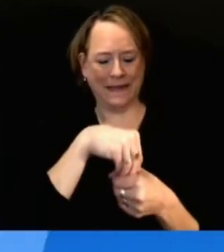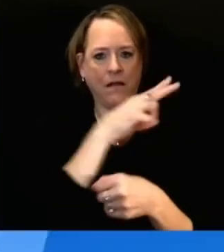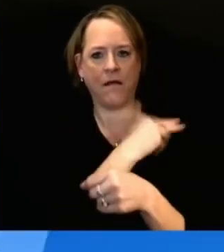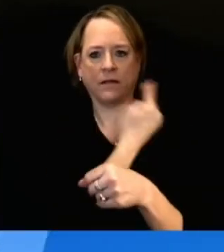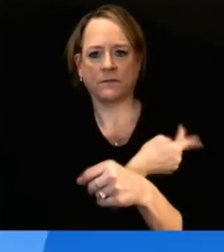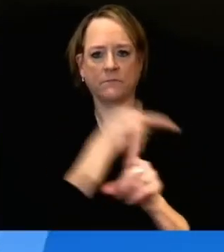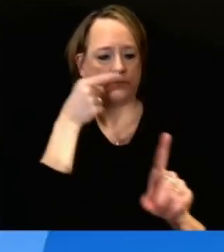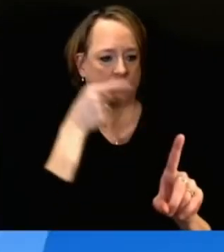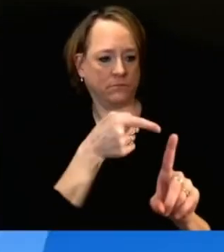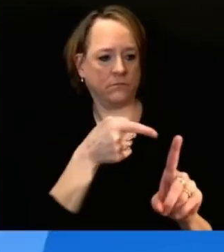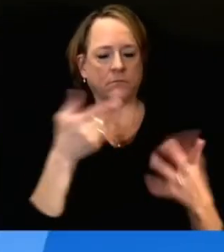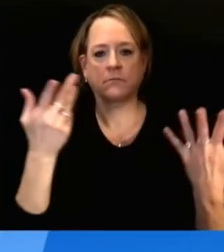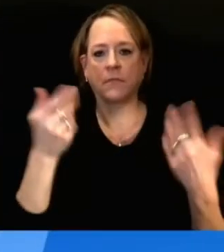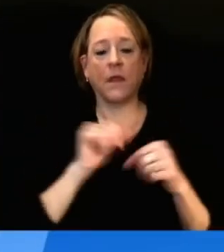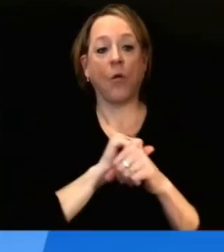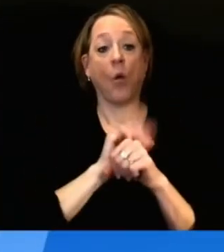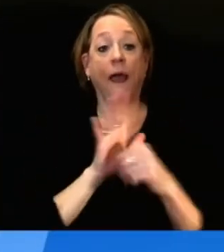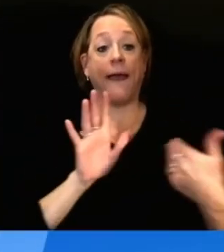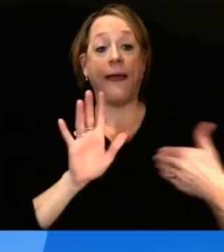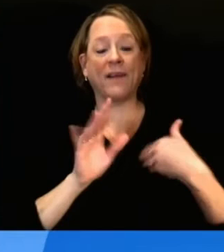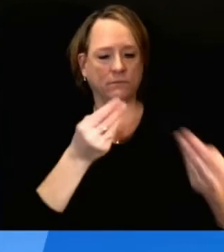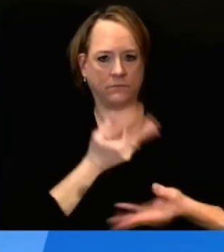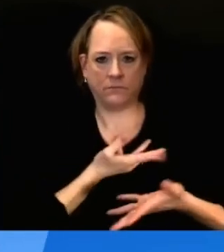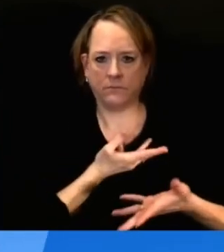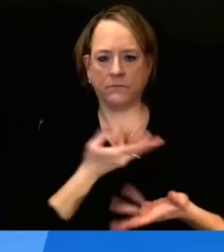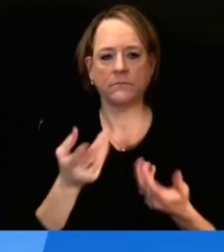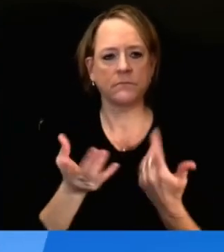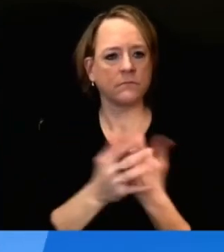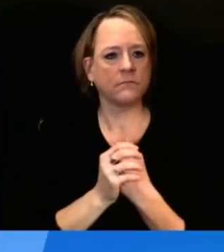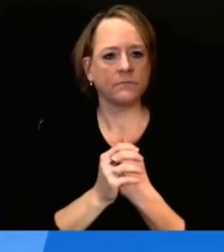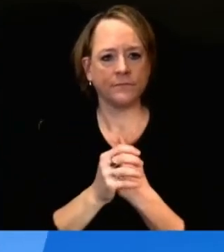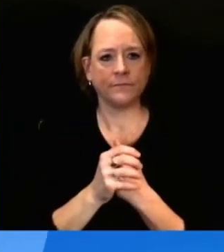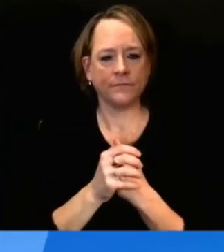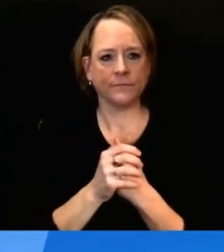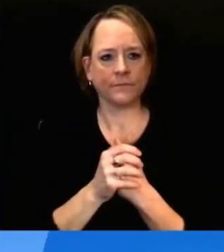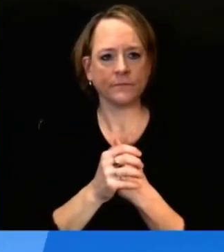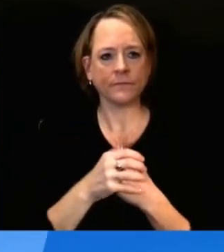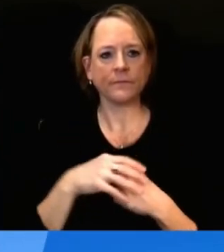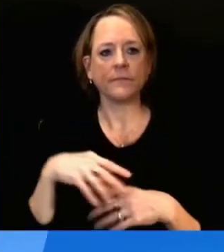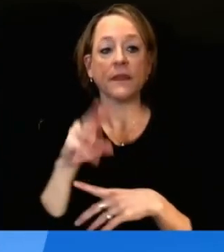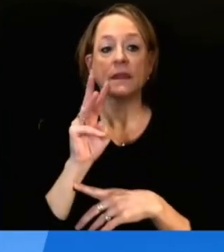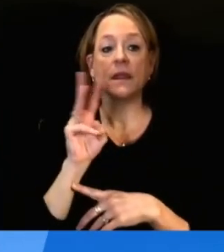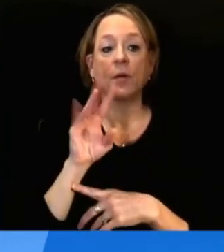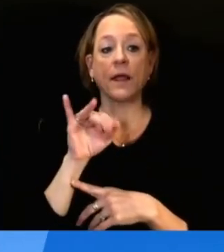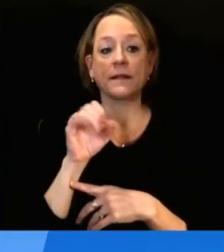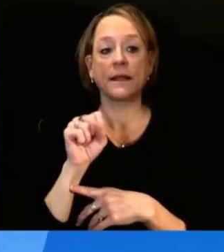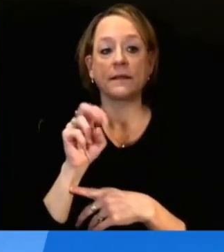Thank you. Now to Kent Wayne-Scott from WISN TV in Milwaukee. Kent?